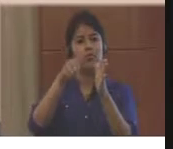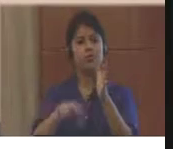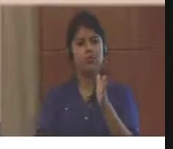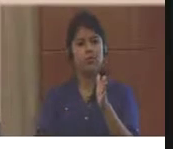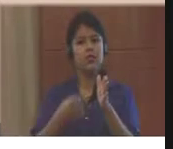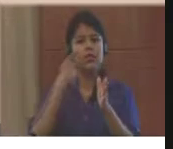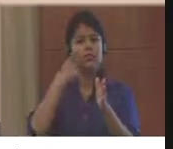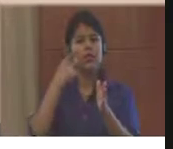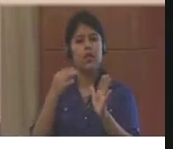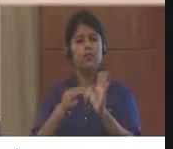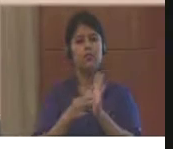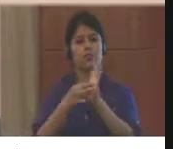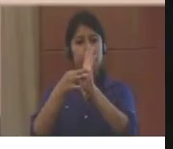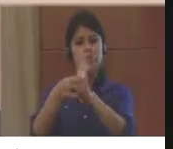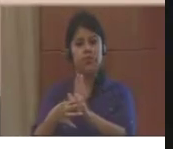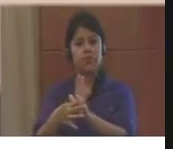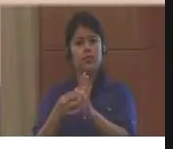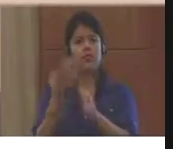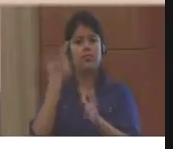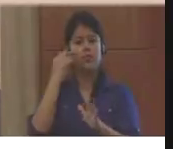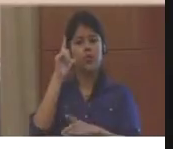Fuente.